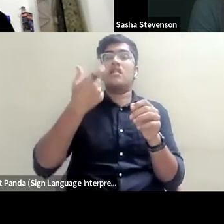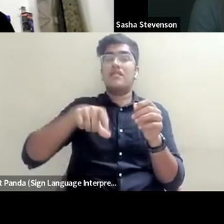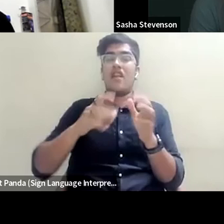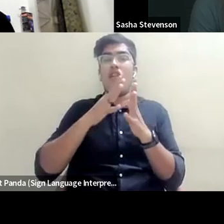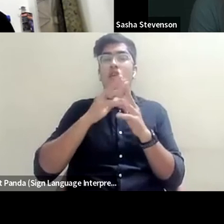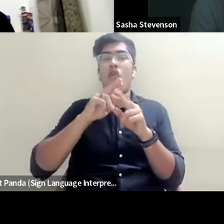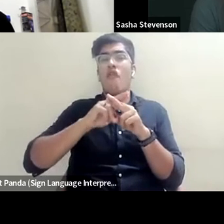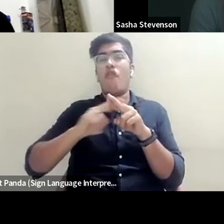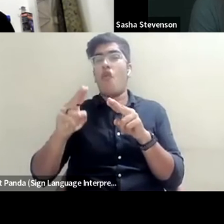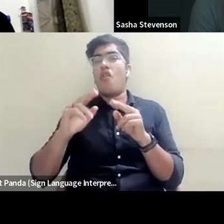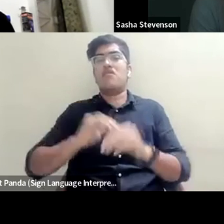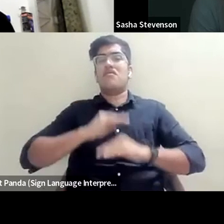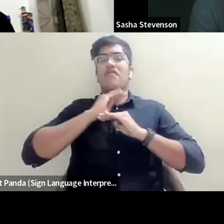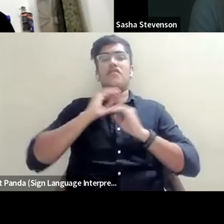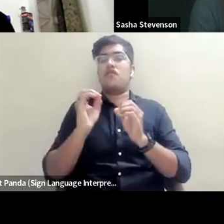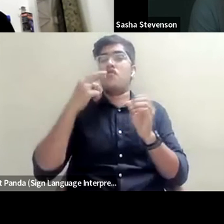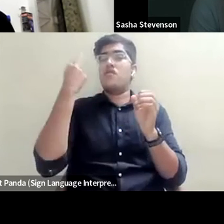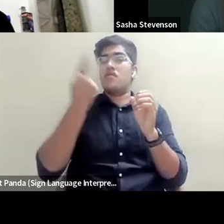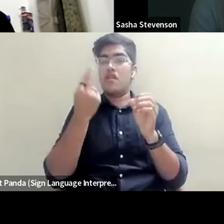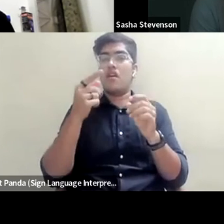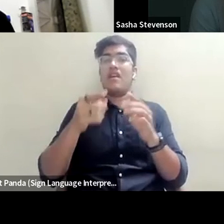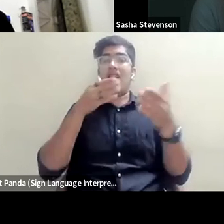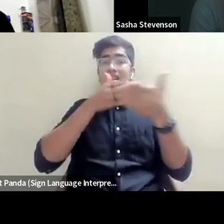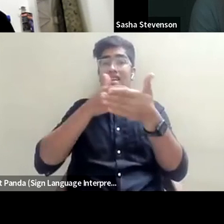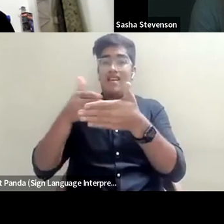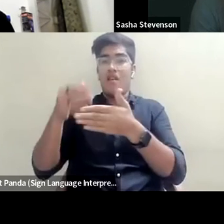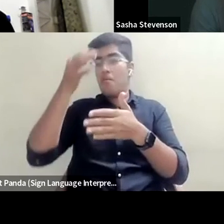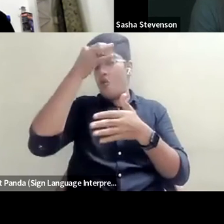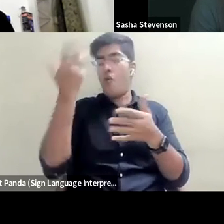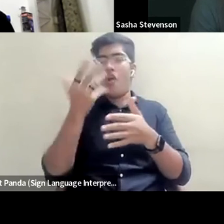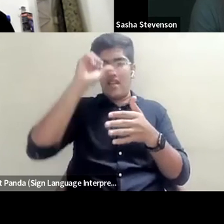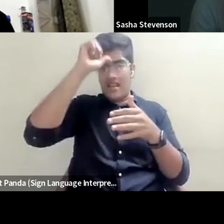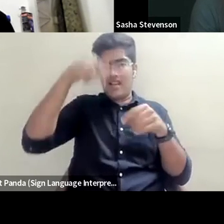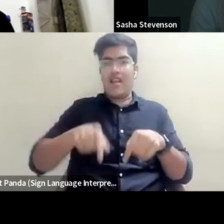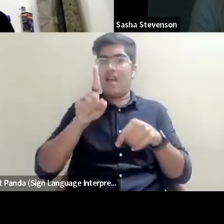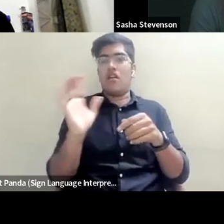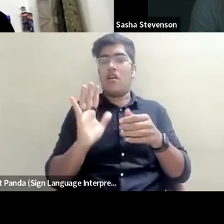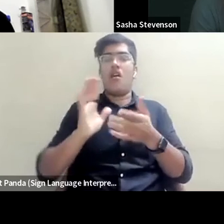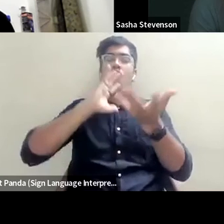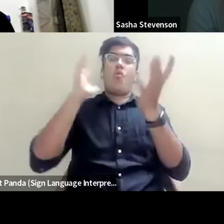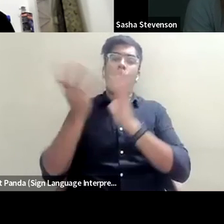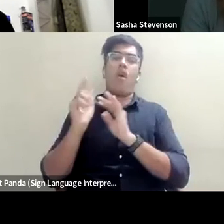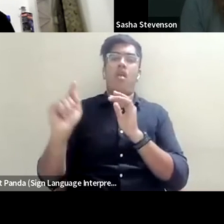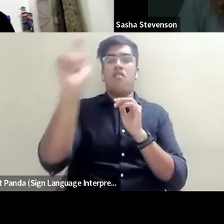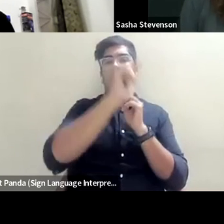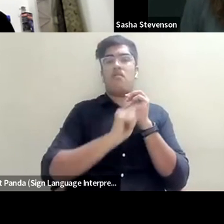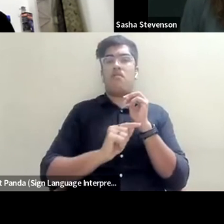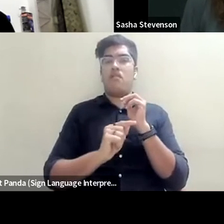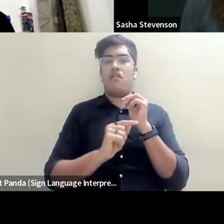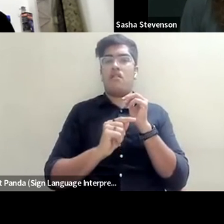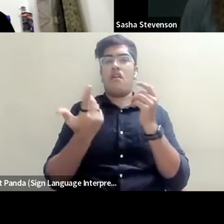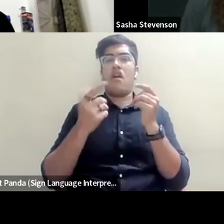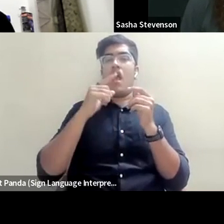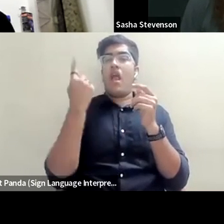mobilization, both because the challenge is now becoming global, in that the issue of caste is no longer just confined to India, but also